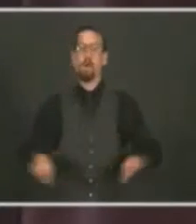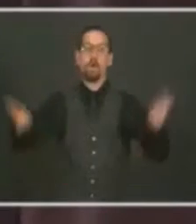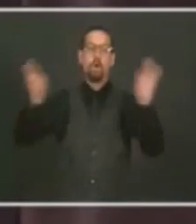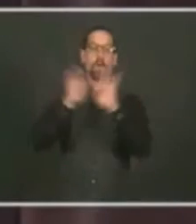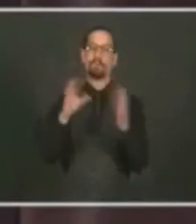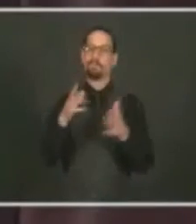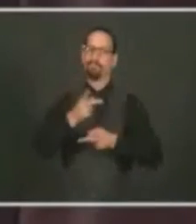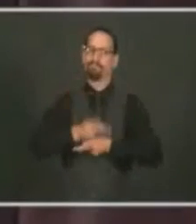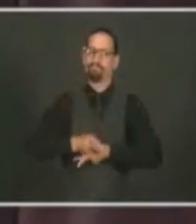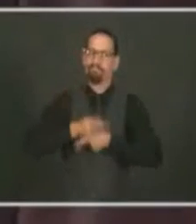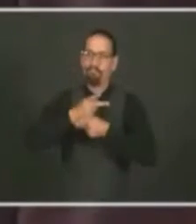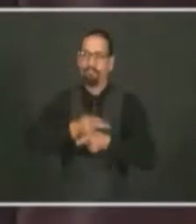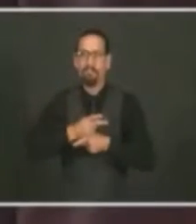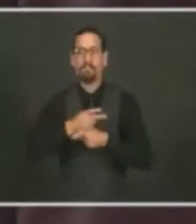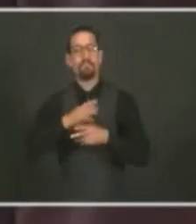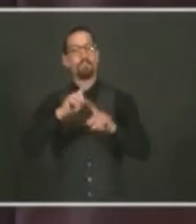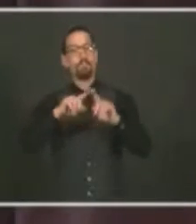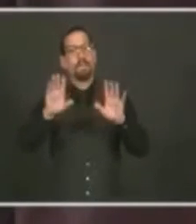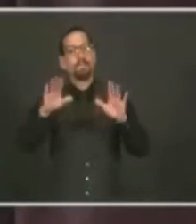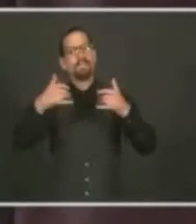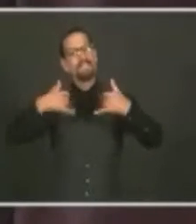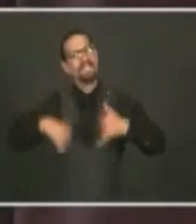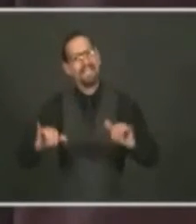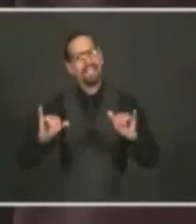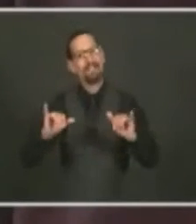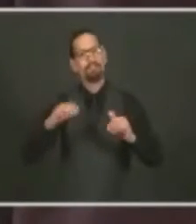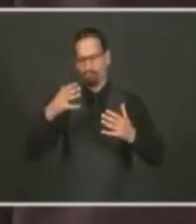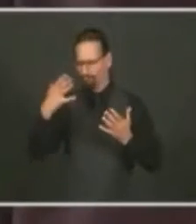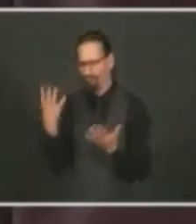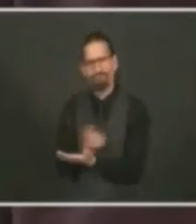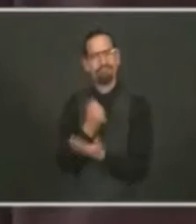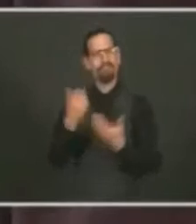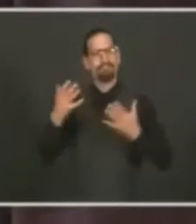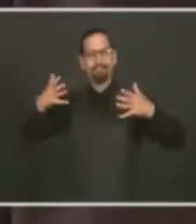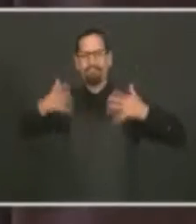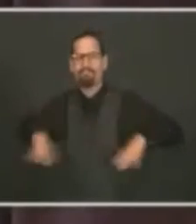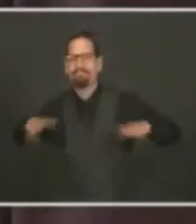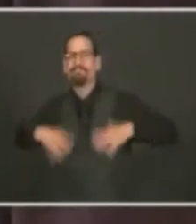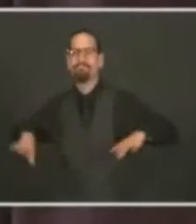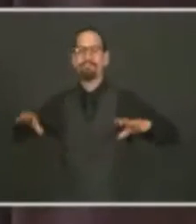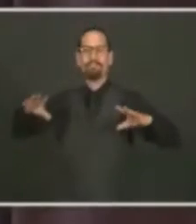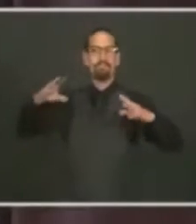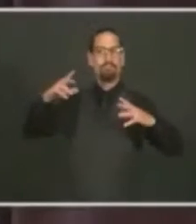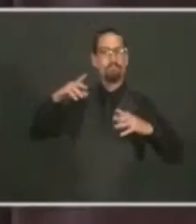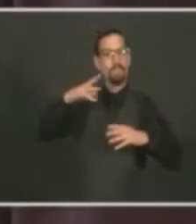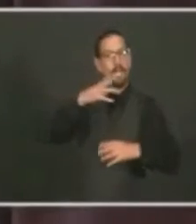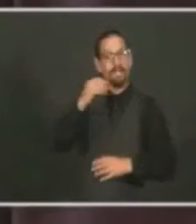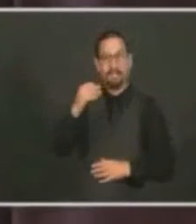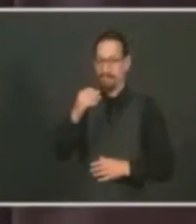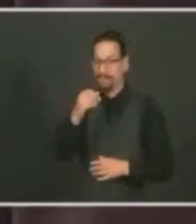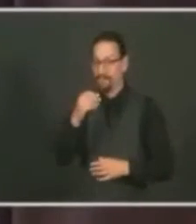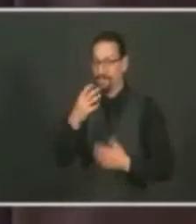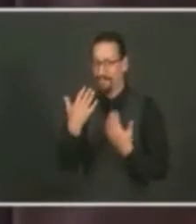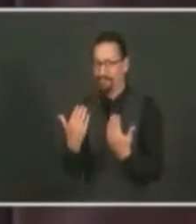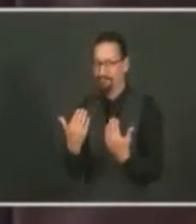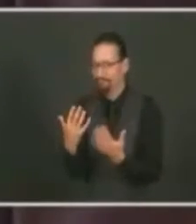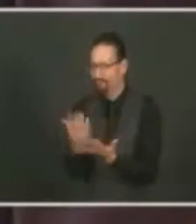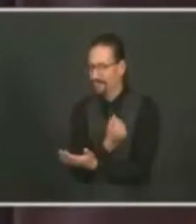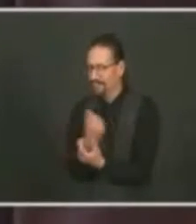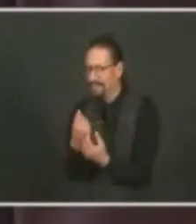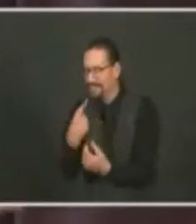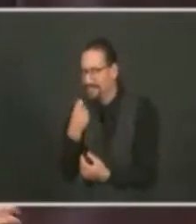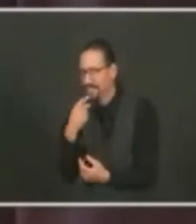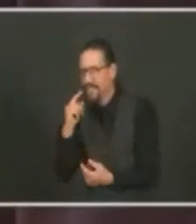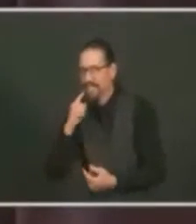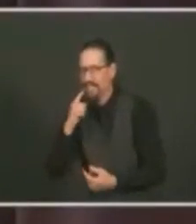get a costume, you can go out and get your candy, and you can eat a lot of candy. I'm probably going to get in trouble from the doctor for saying that,